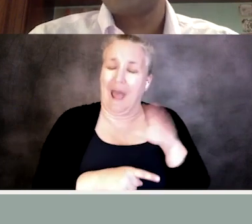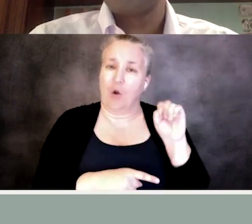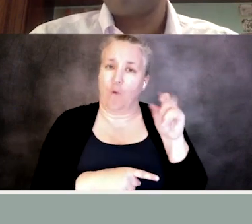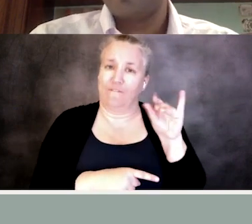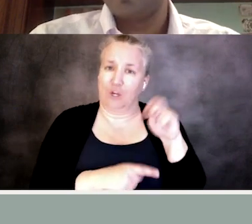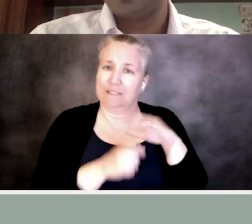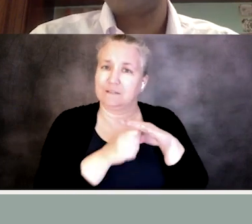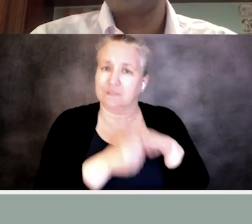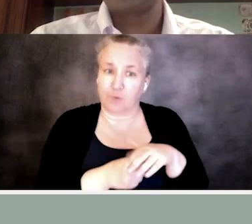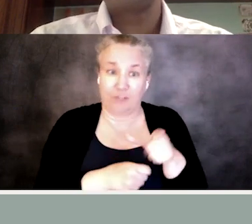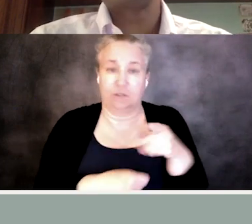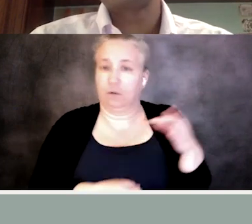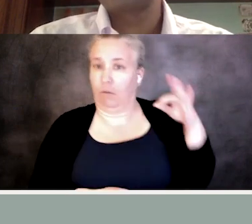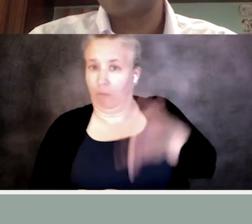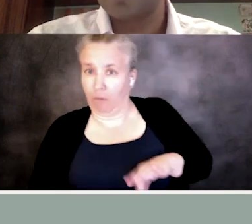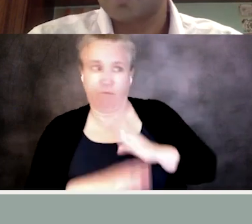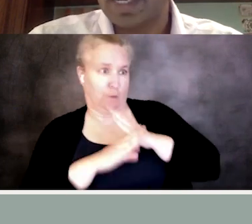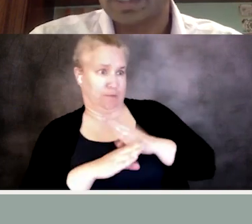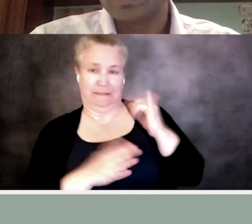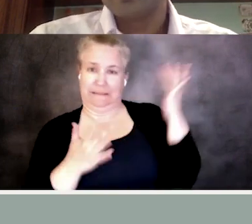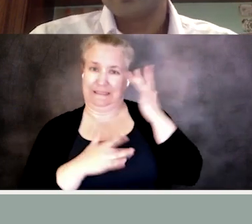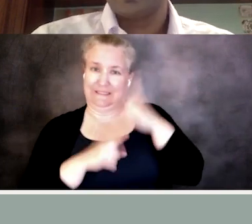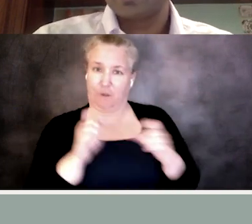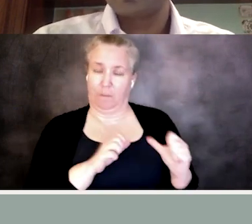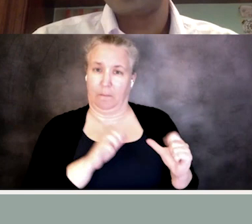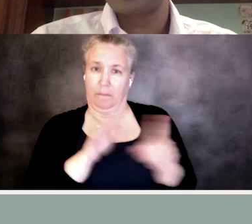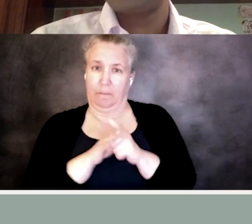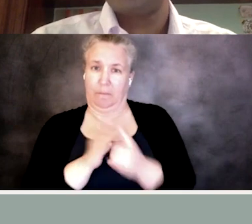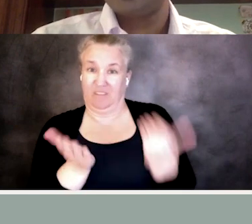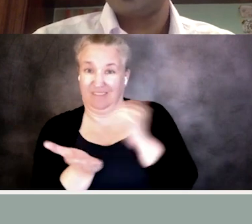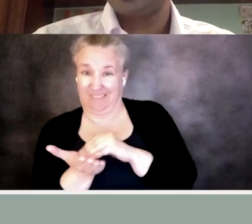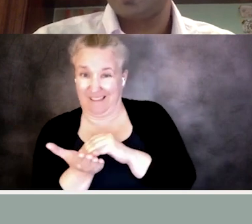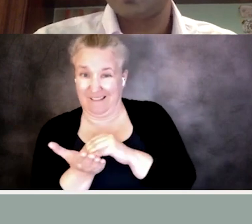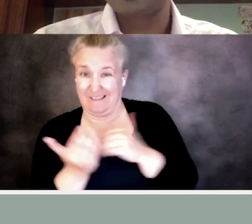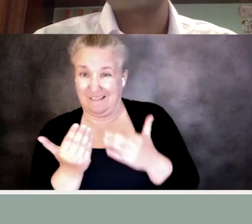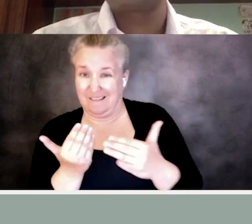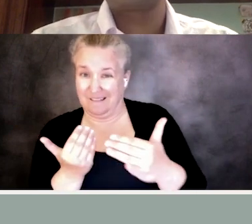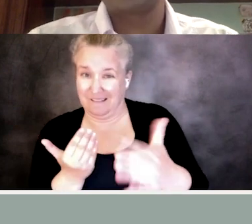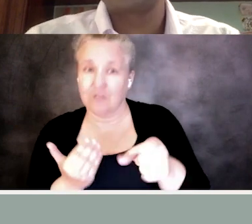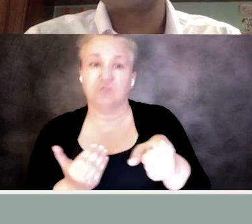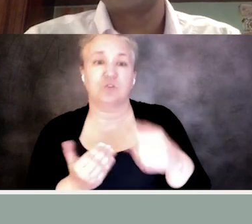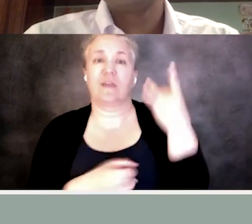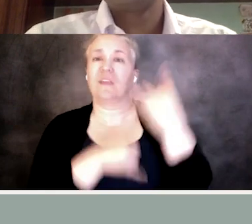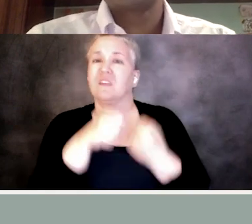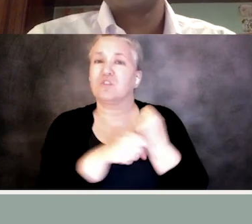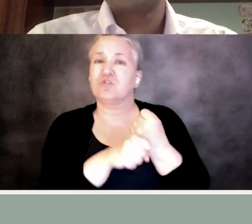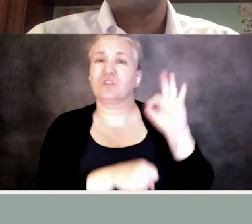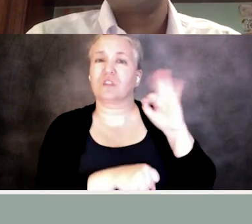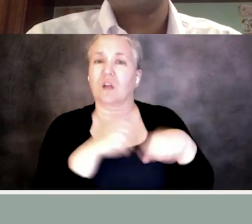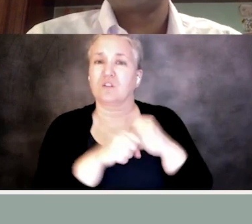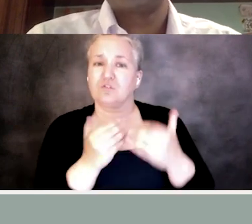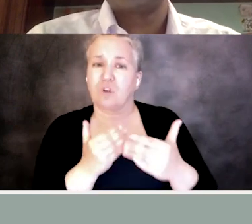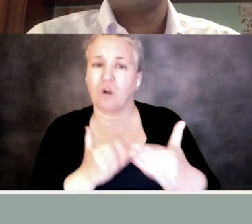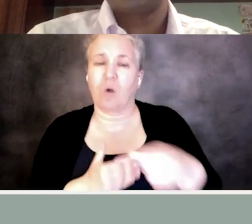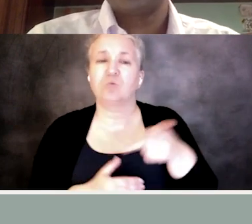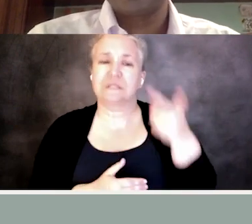6% benefit in preventing the disease from coming back as time passes on. So at 8 years or 9 years, you can see that